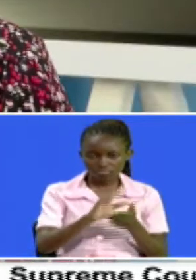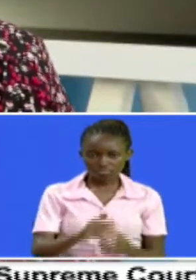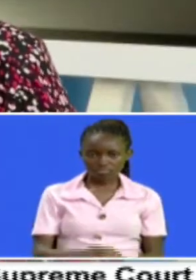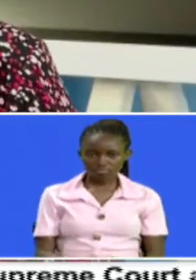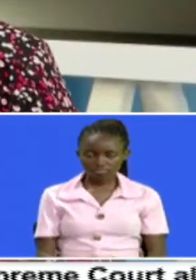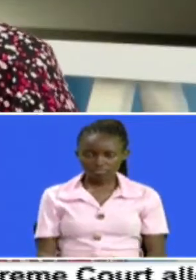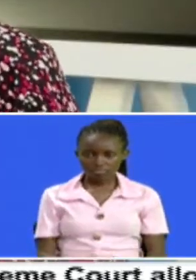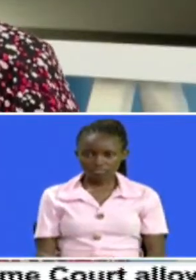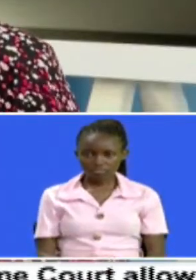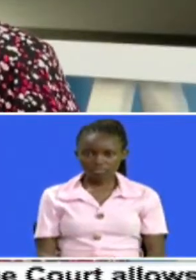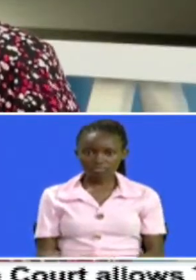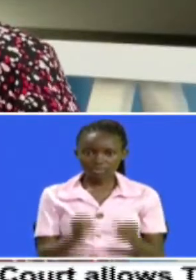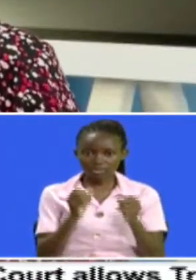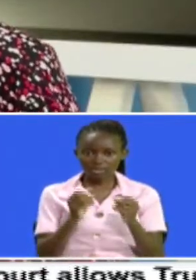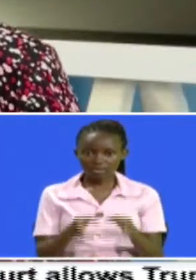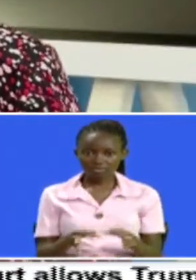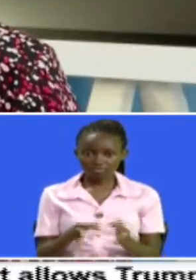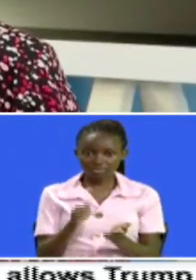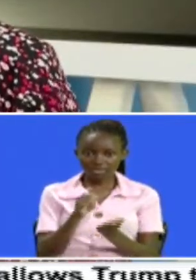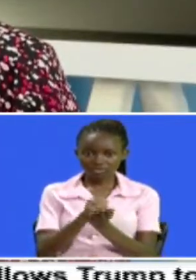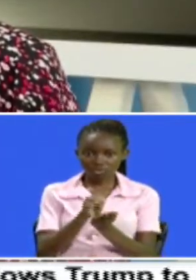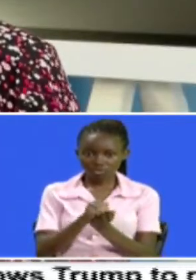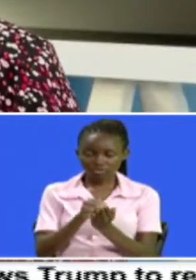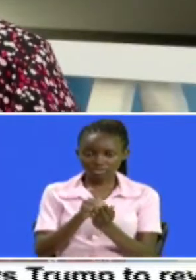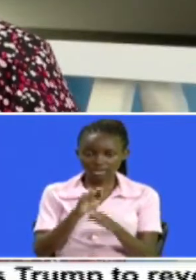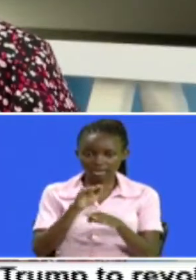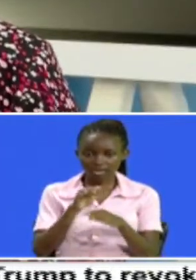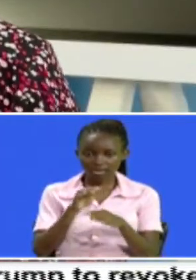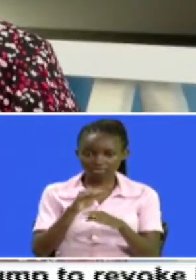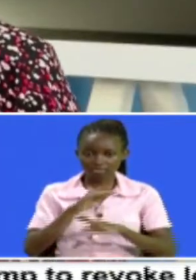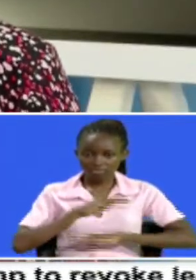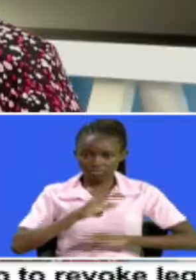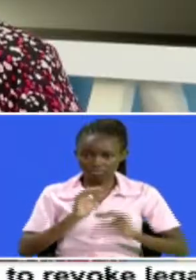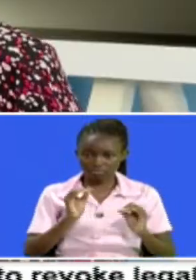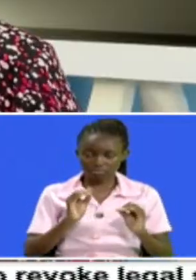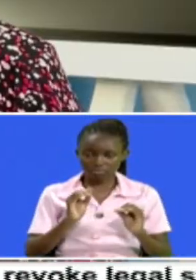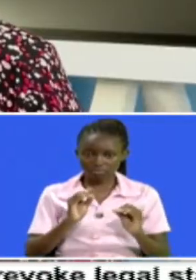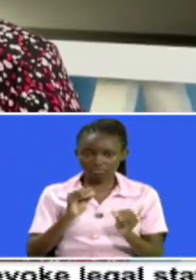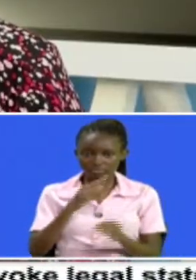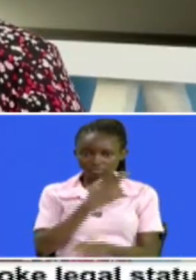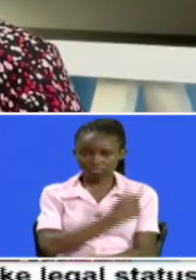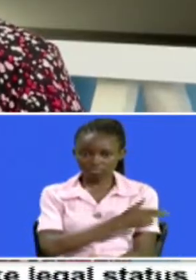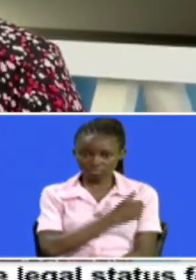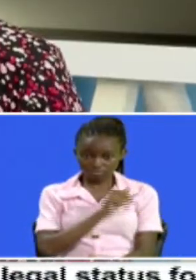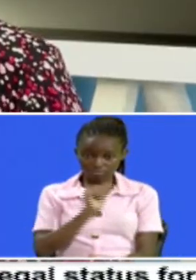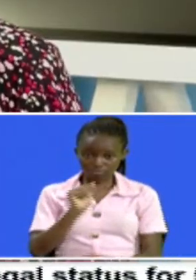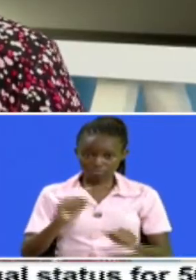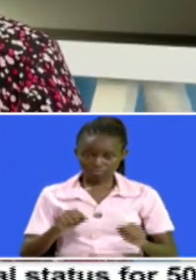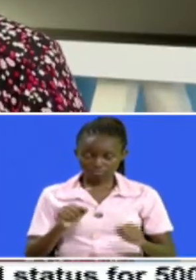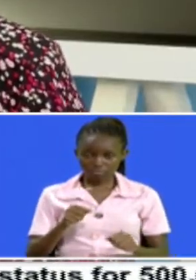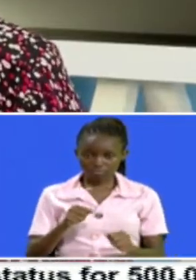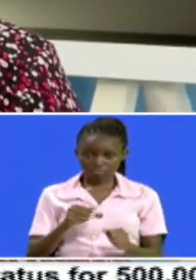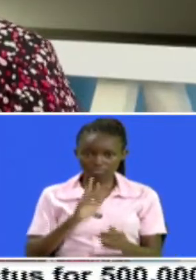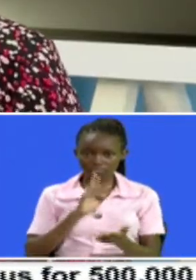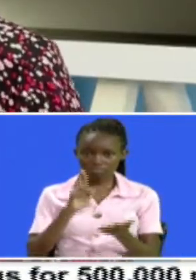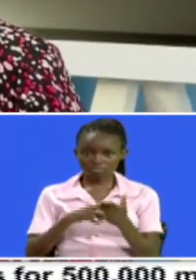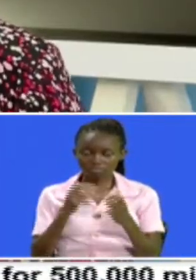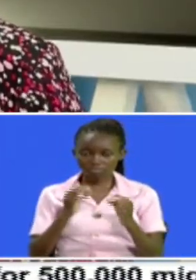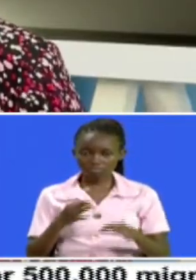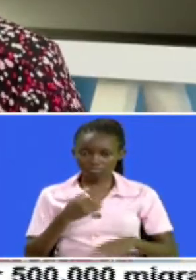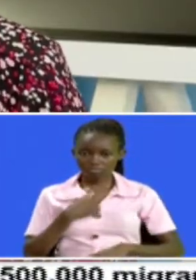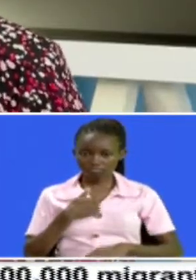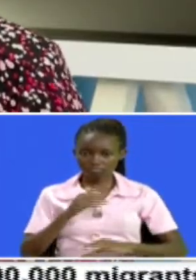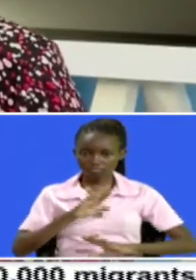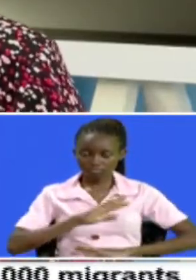If these stockouts were actually even put in the system where a hospital would trigger a stockout situation within the whole